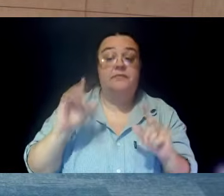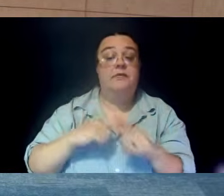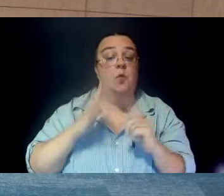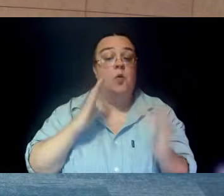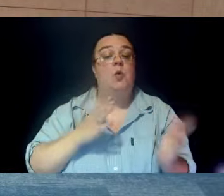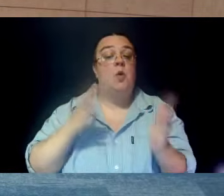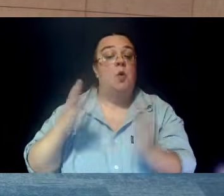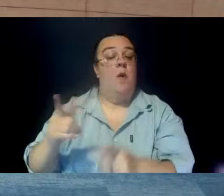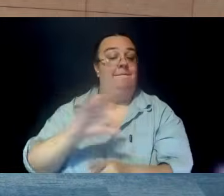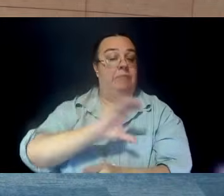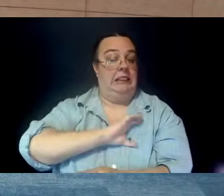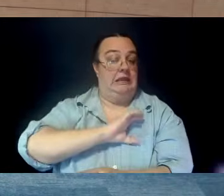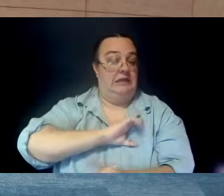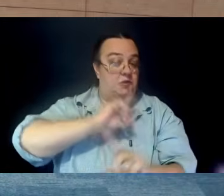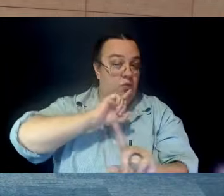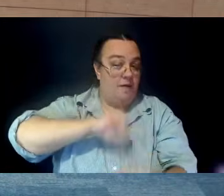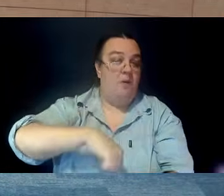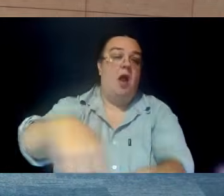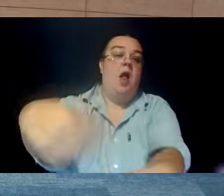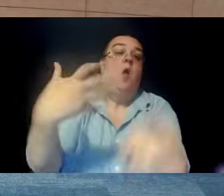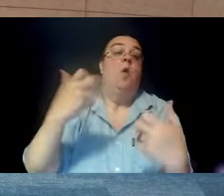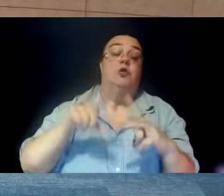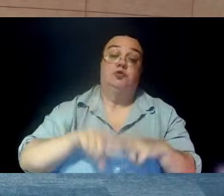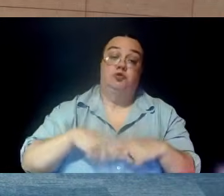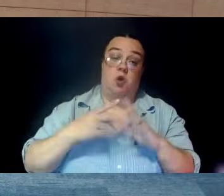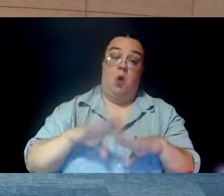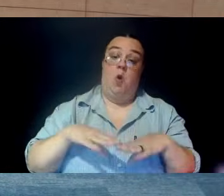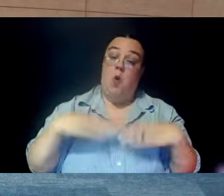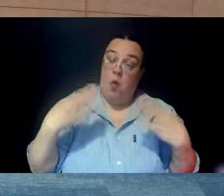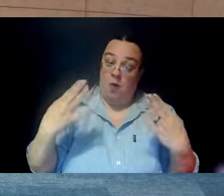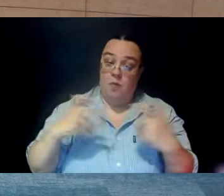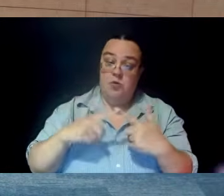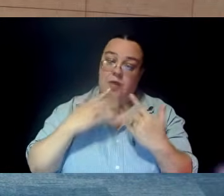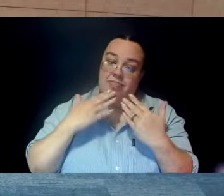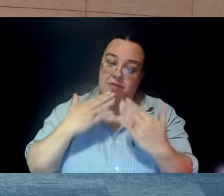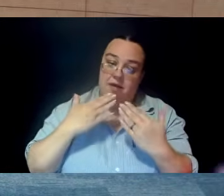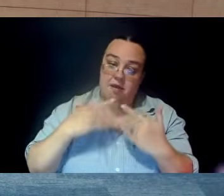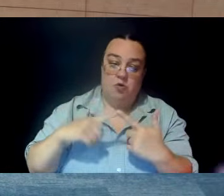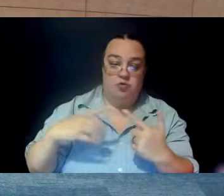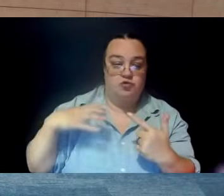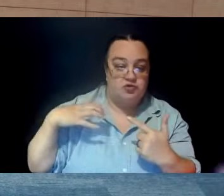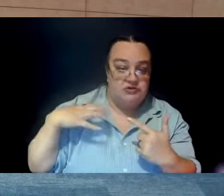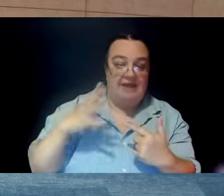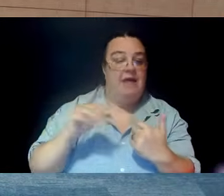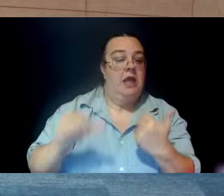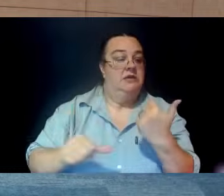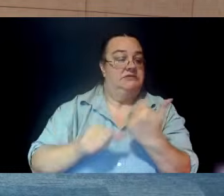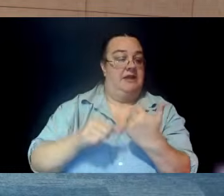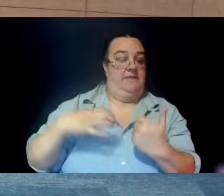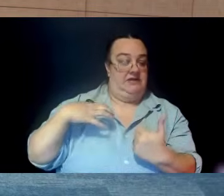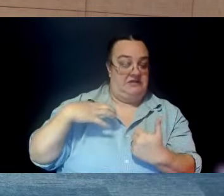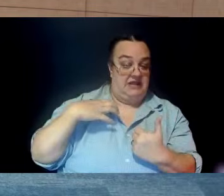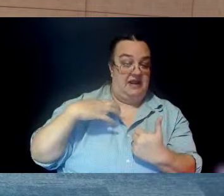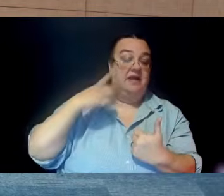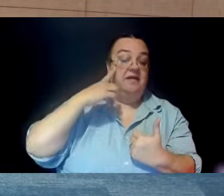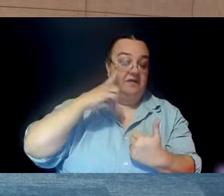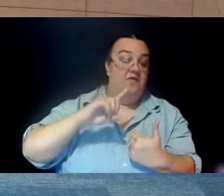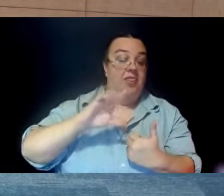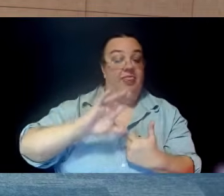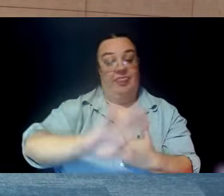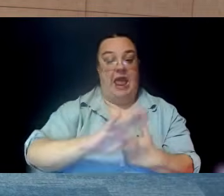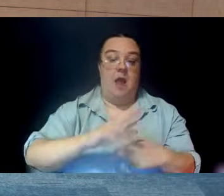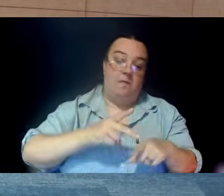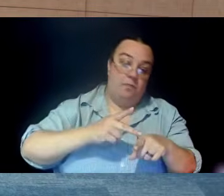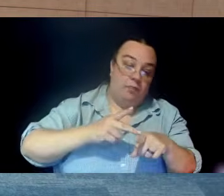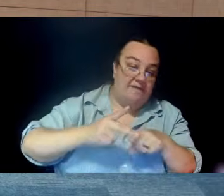police report, and let me just start off by thanking the chief and the deputy chief for their